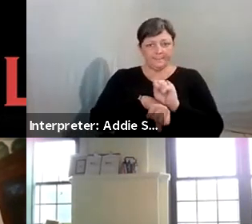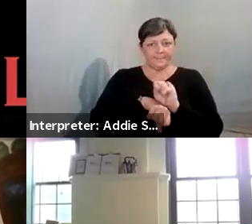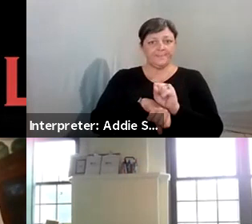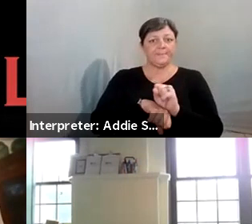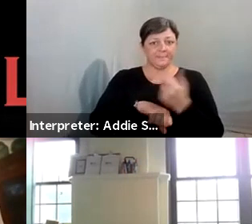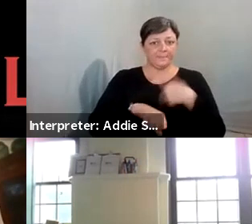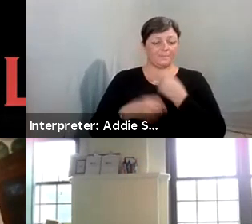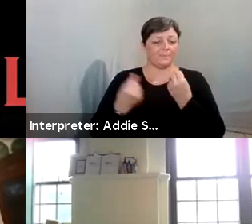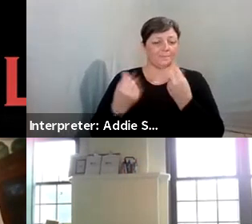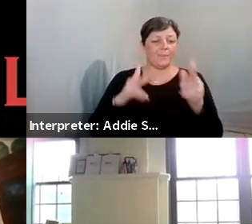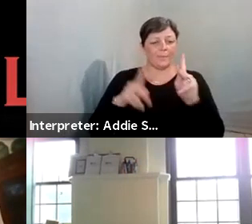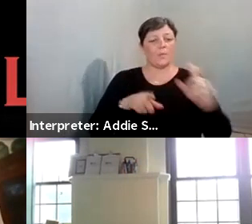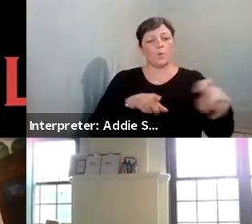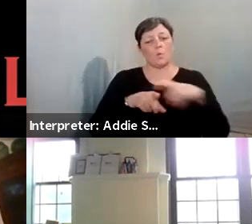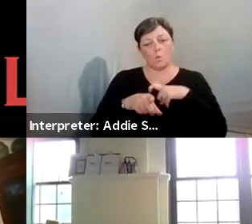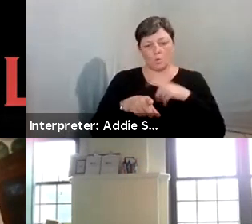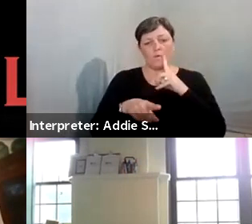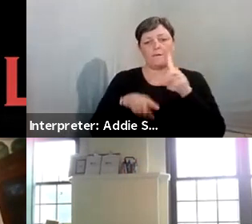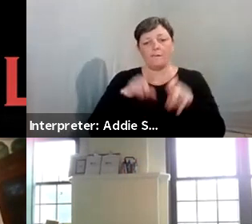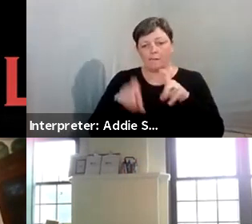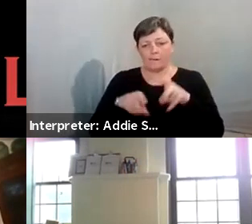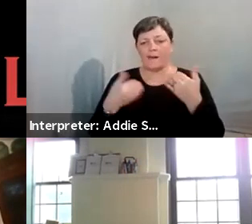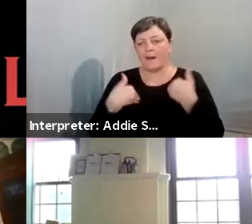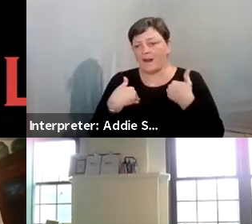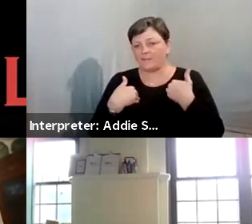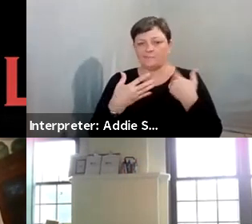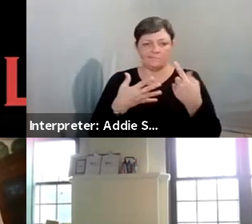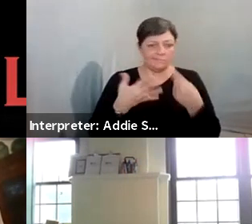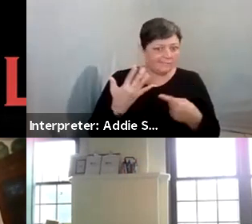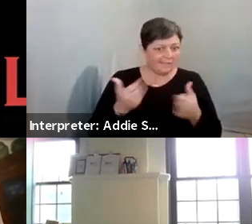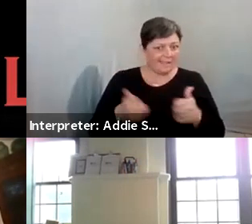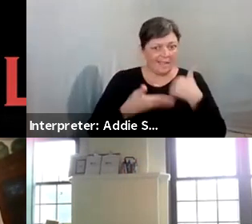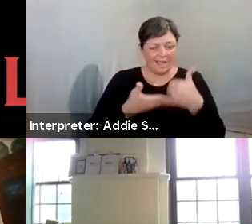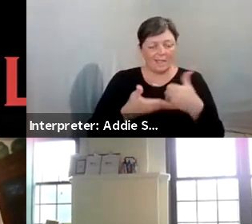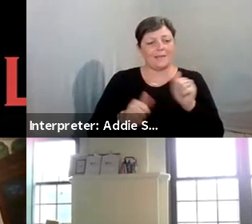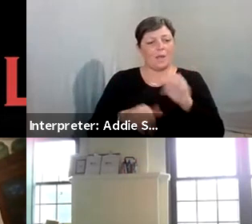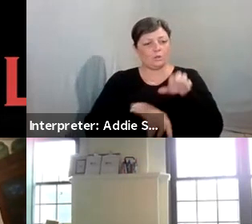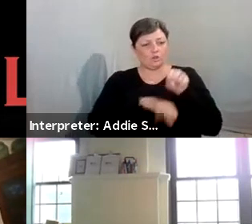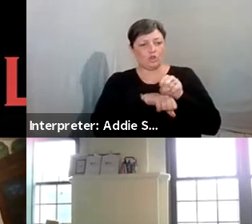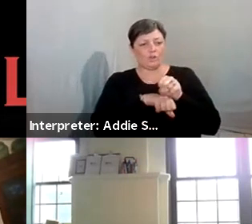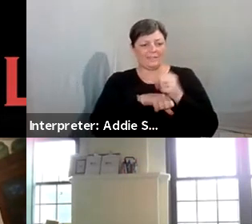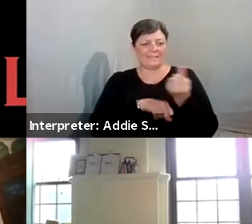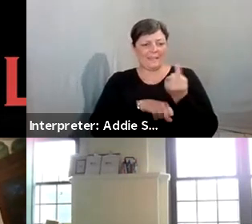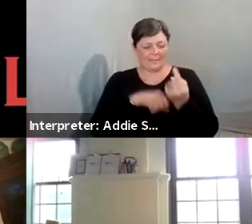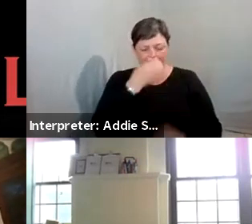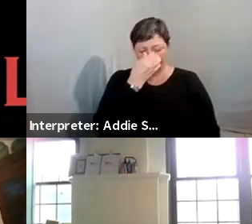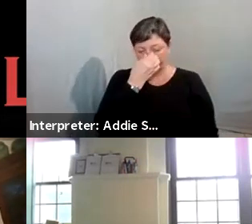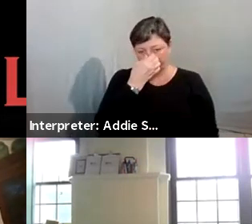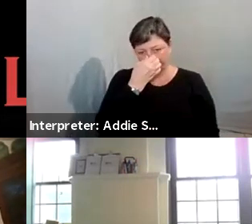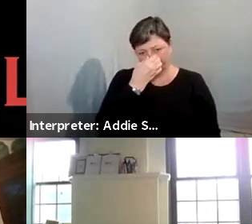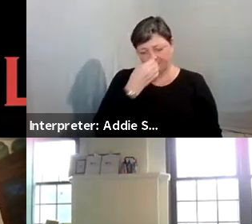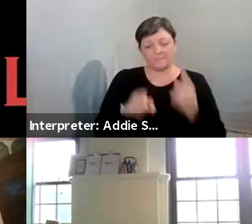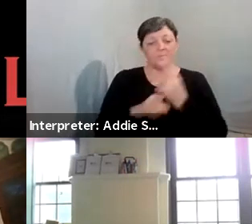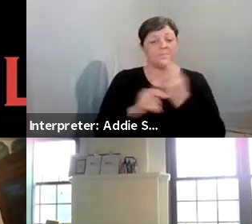have a lot of people call us to ask if we have anything that could help them, so you can reserve something. Right now we